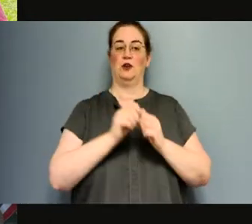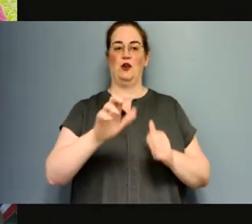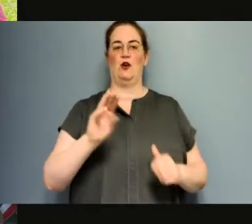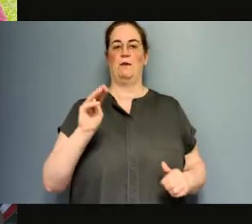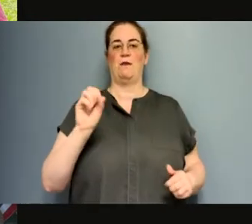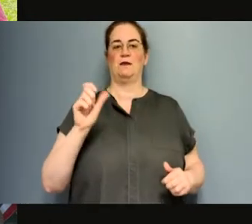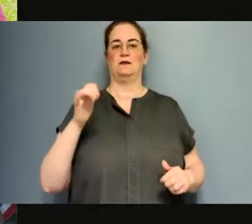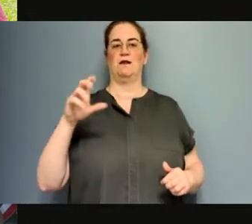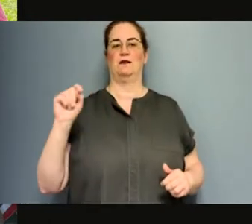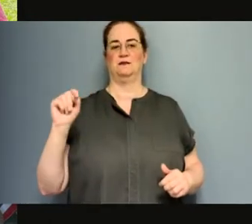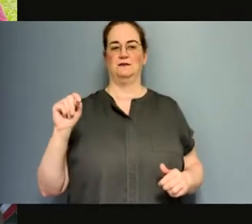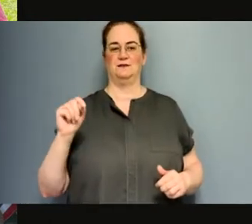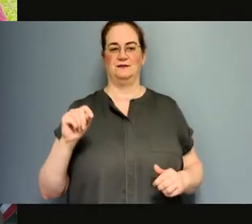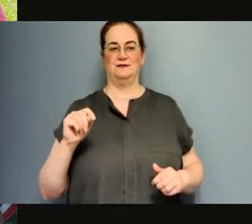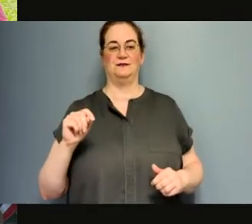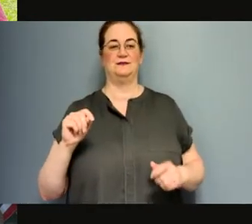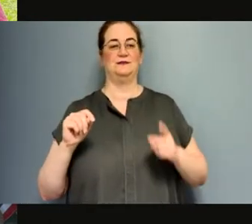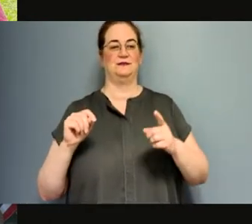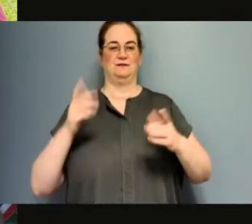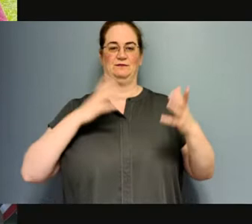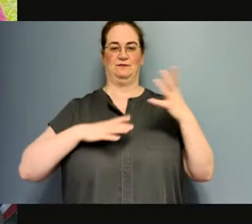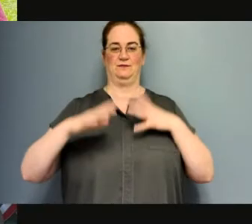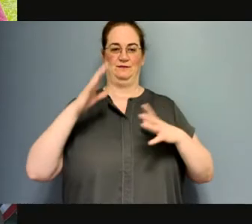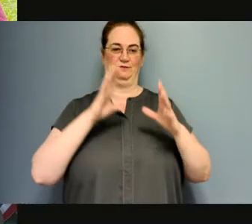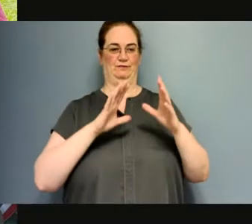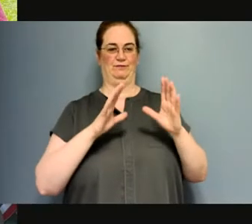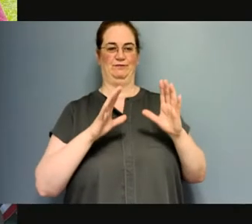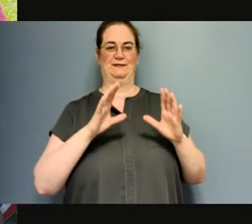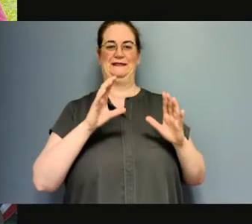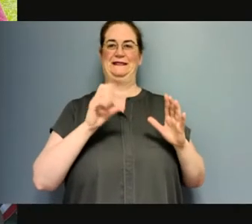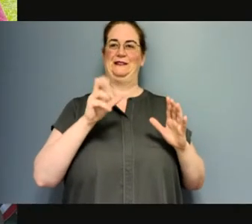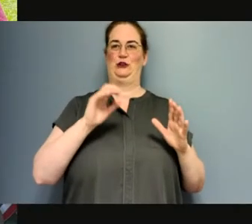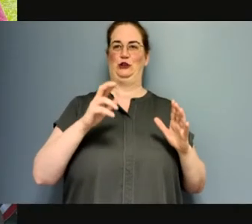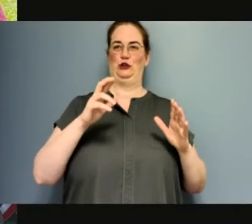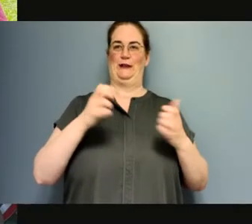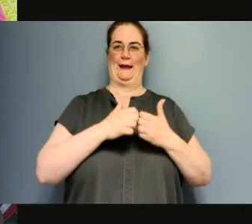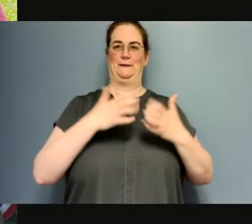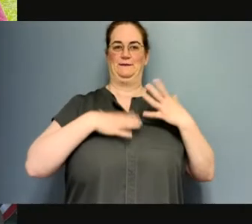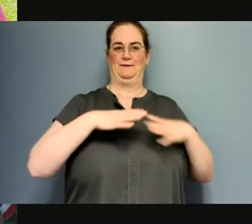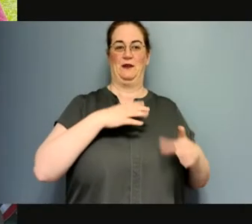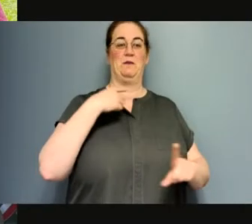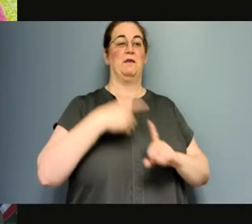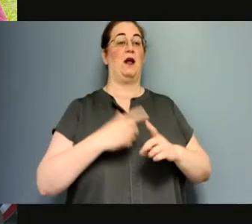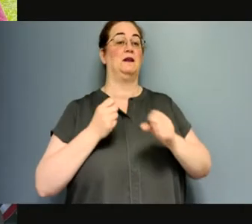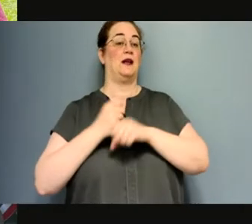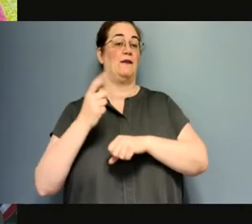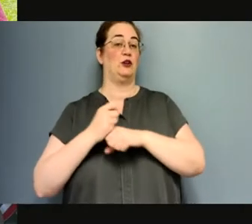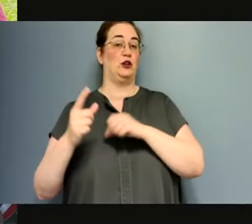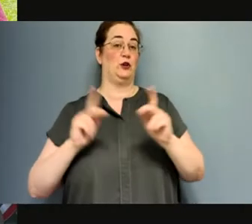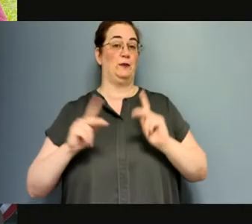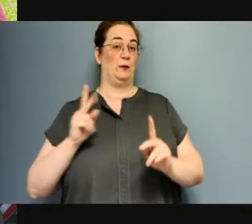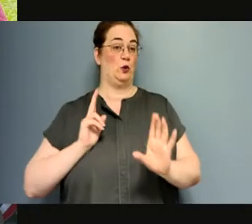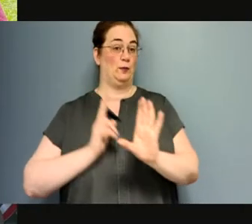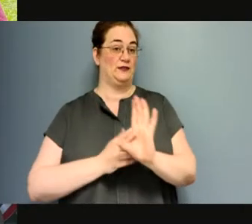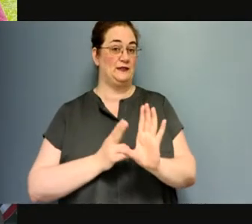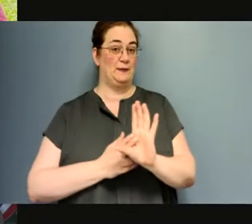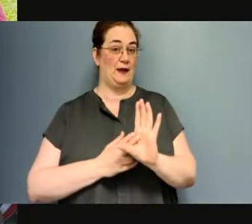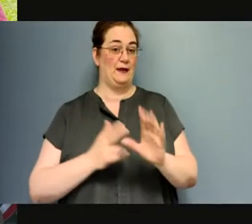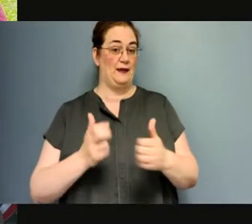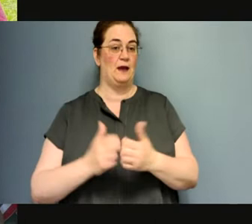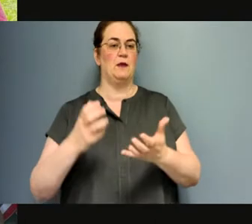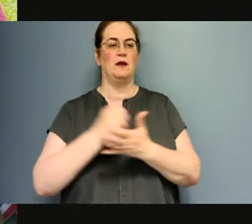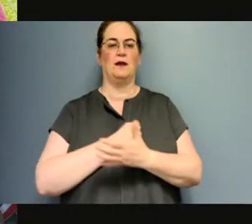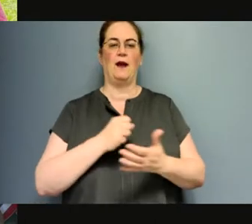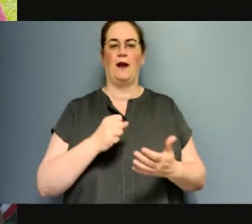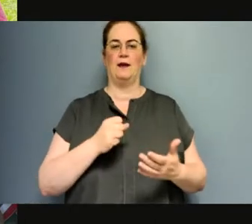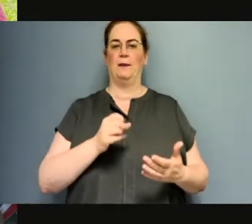mascot. And she's dressed the mascot up in Senior Games garb. And also, every year, the people who participate in the games get a